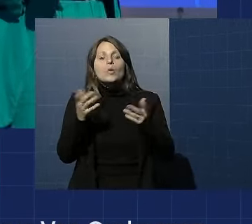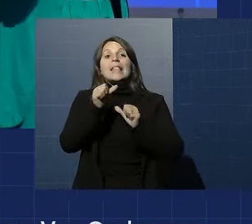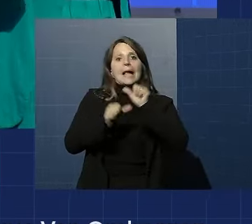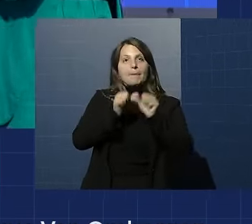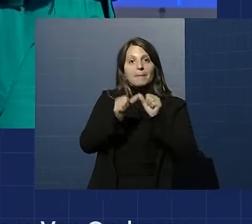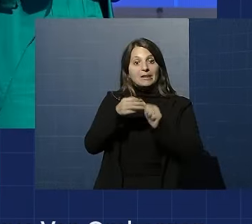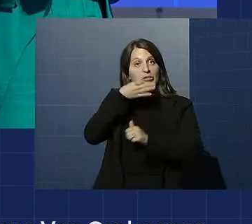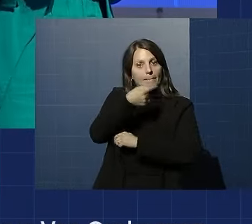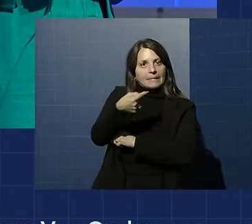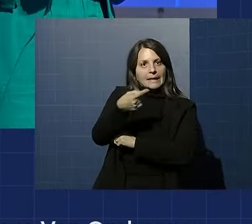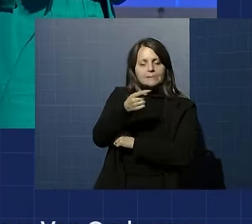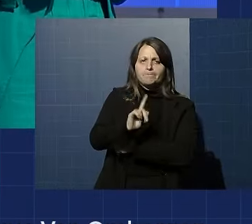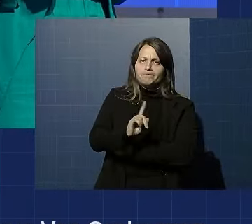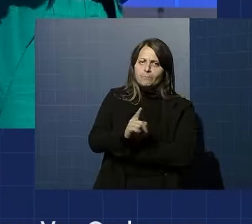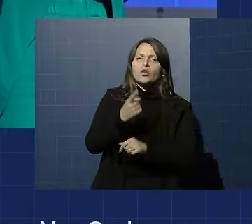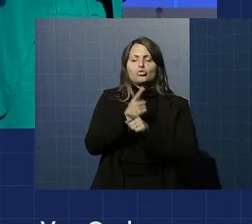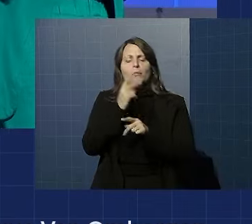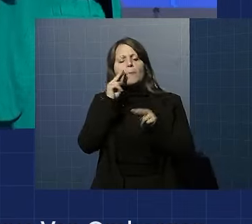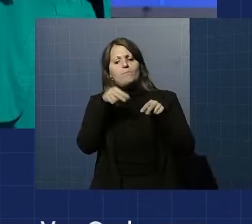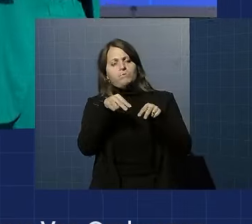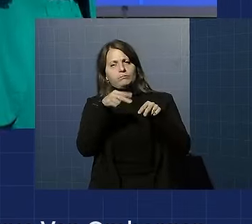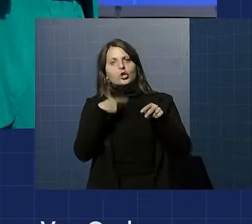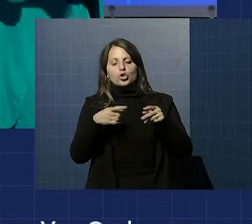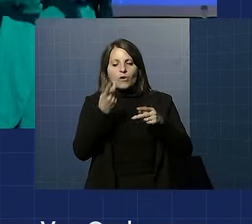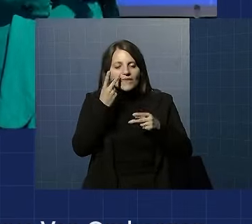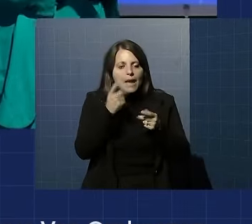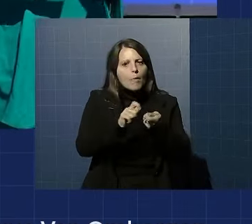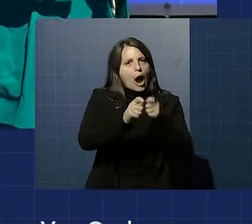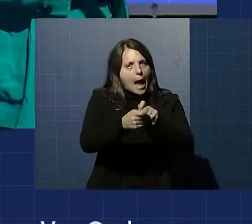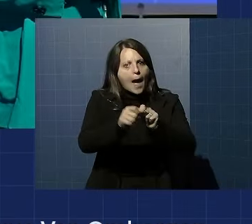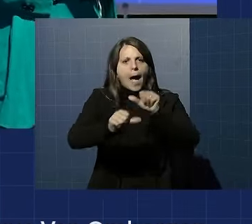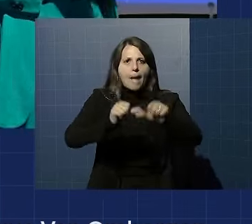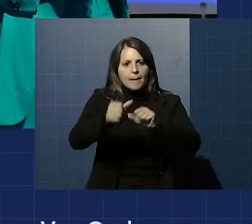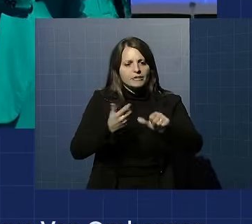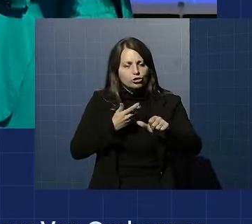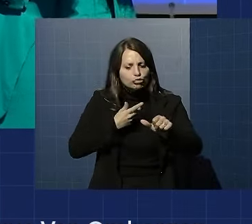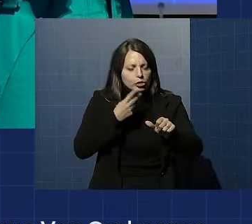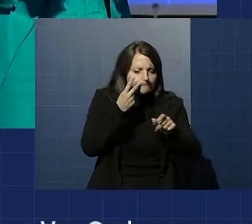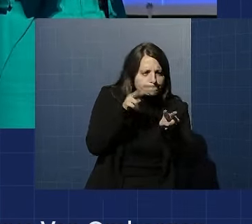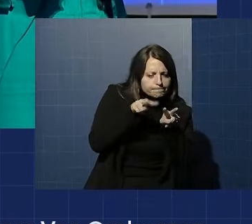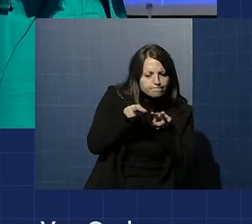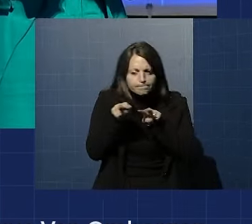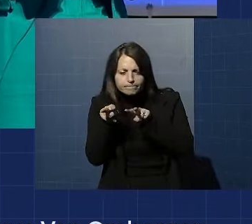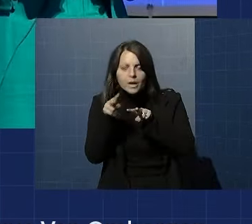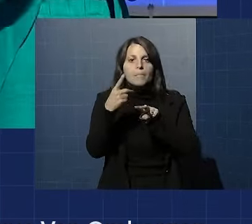measure change that it necessarily has an impact. And from a human space exploration standpoint, we only care about the changes that